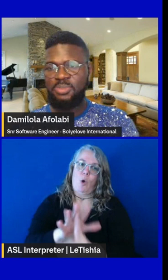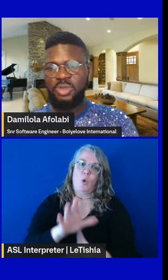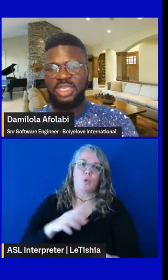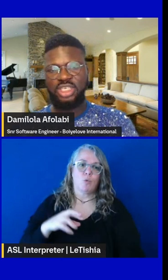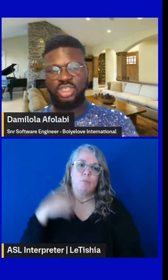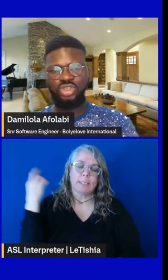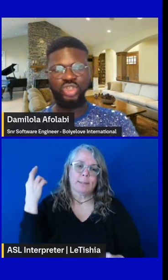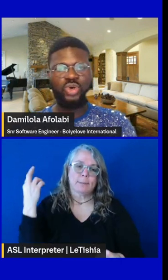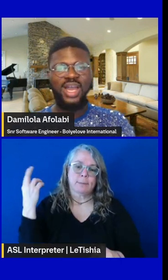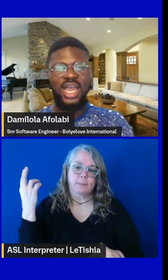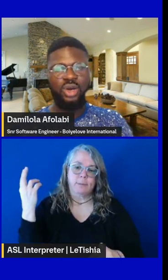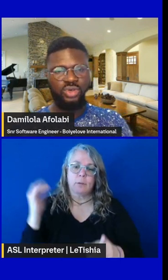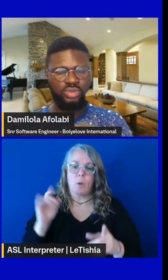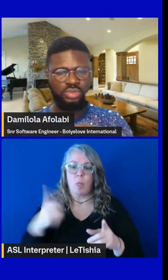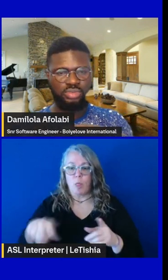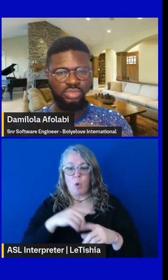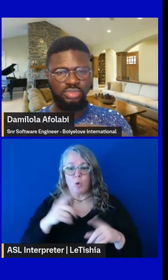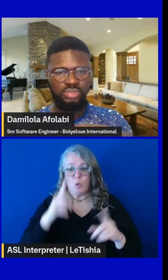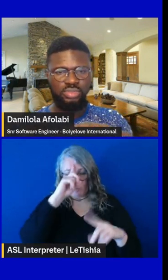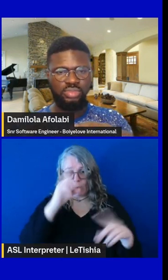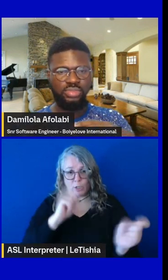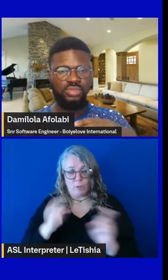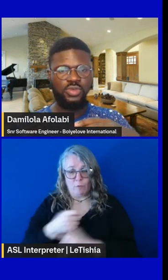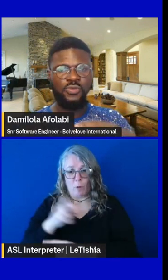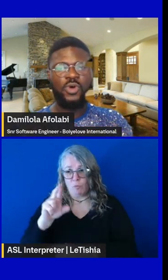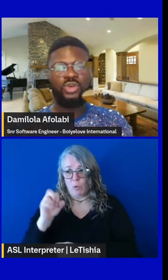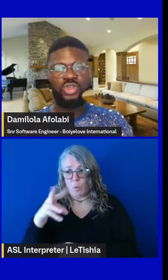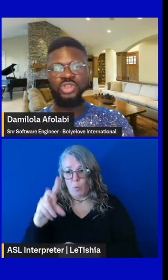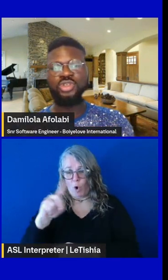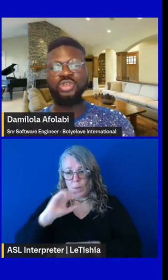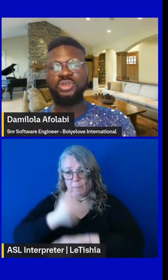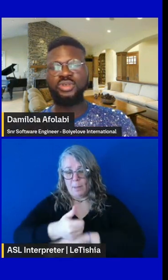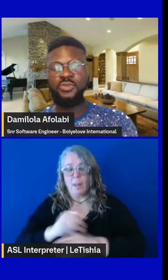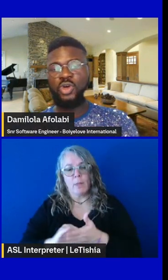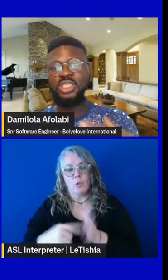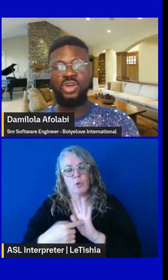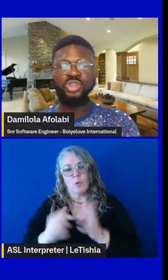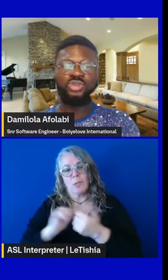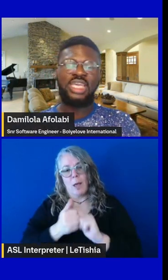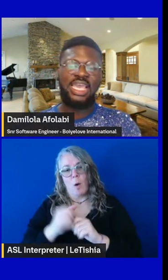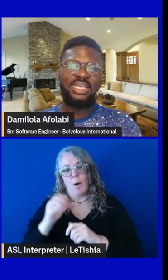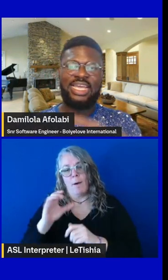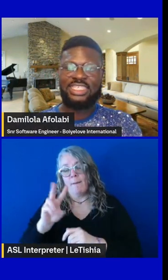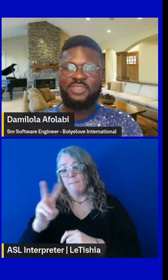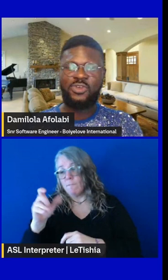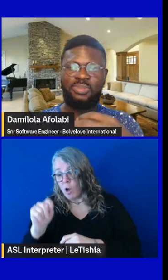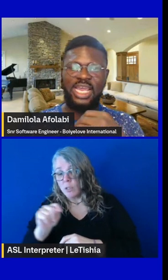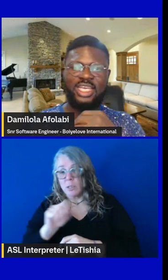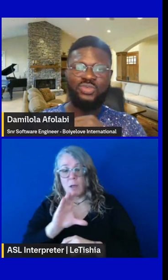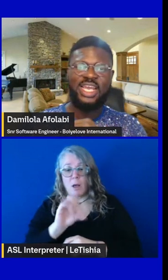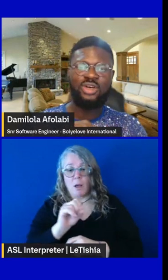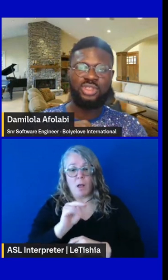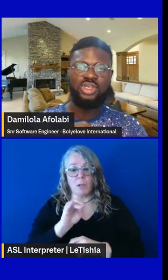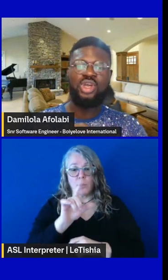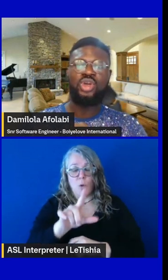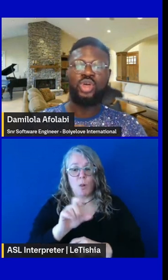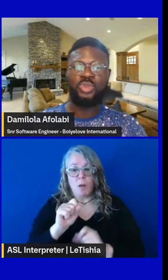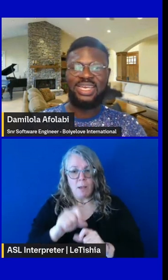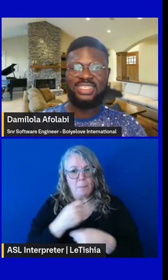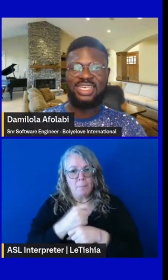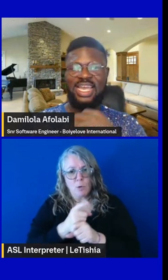real-world implementations show how Vault and Consul can achieve compliance